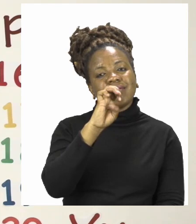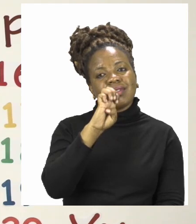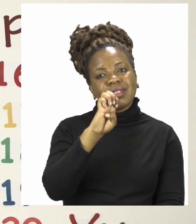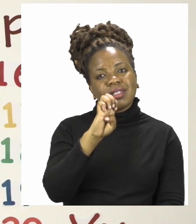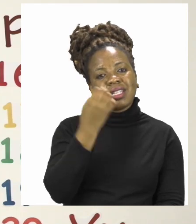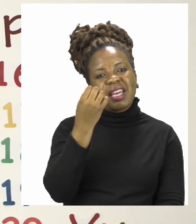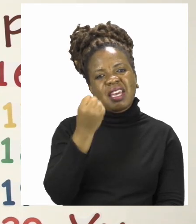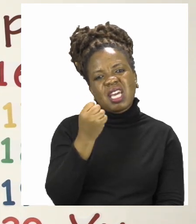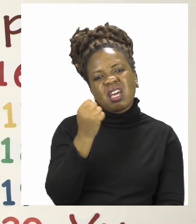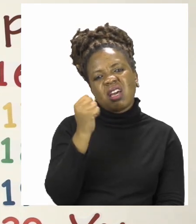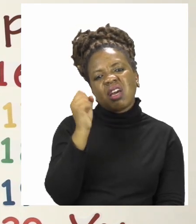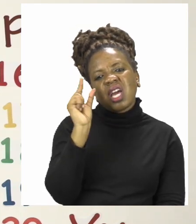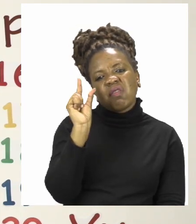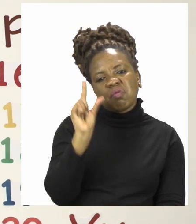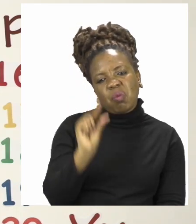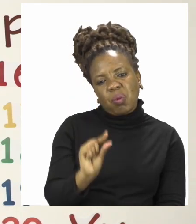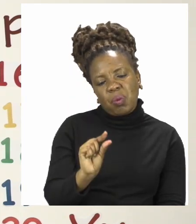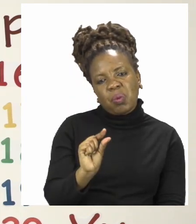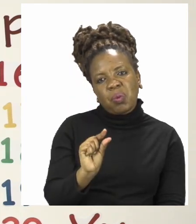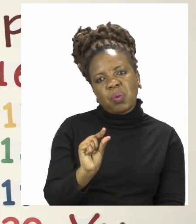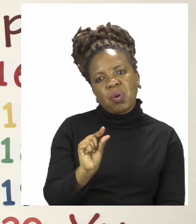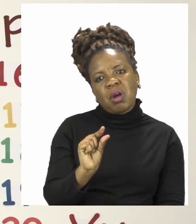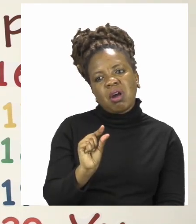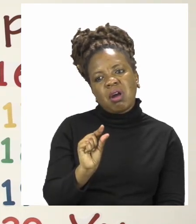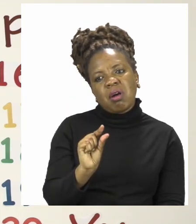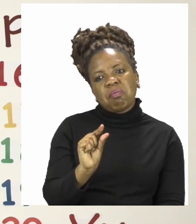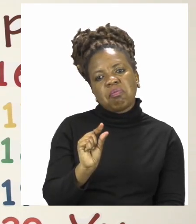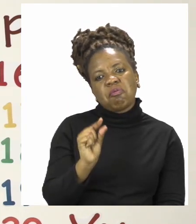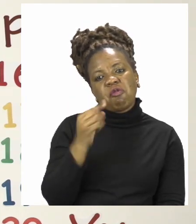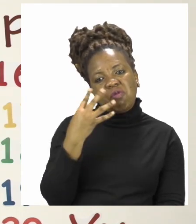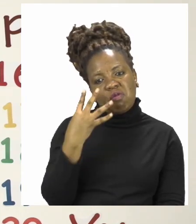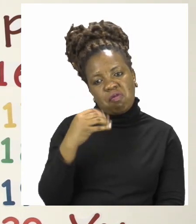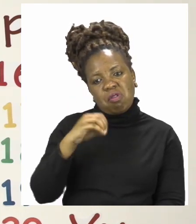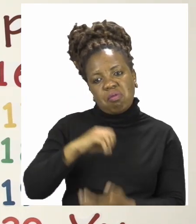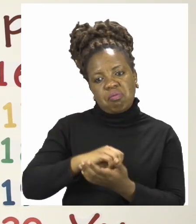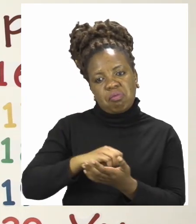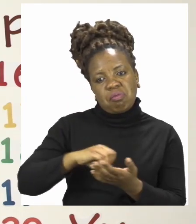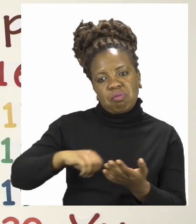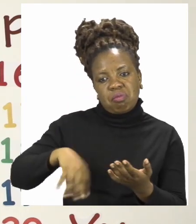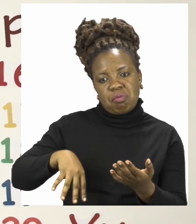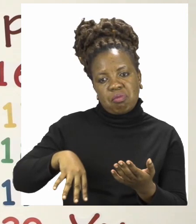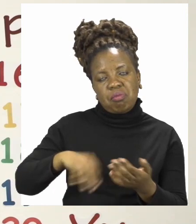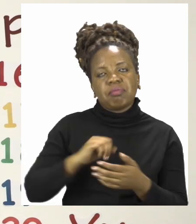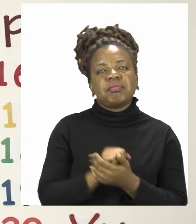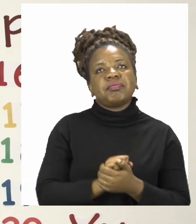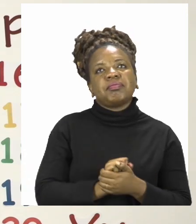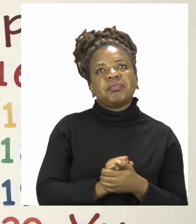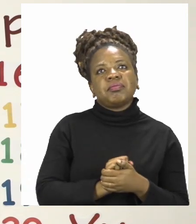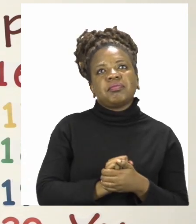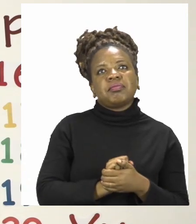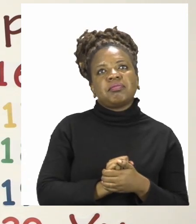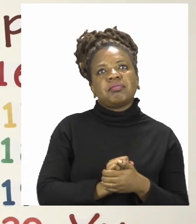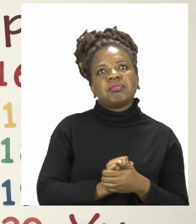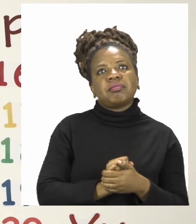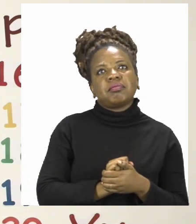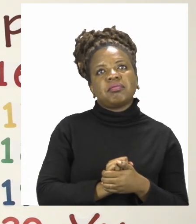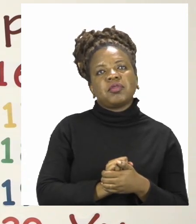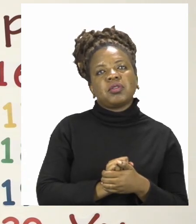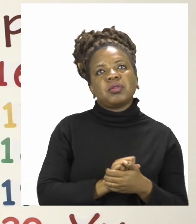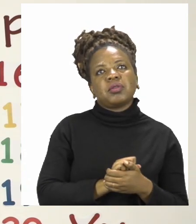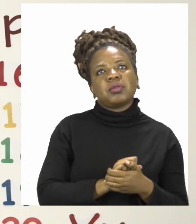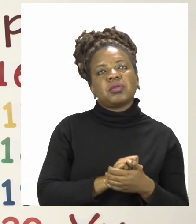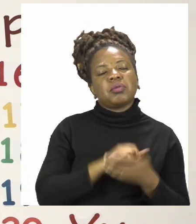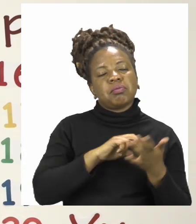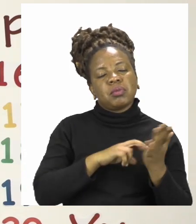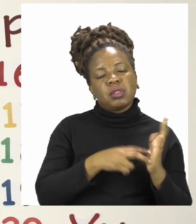That is how we're going to find our answer. Now you can use counters, you can use your fingers, or you can count back